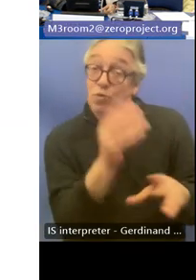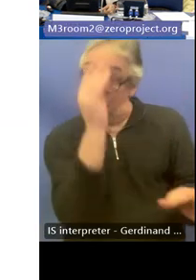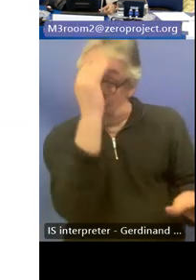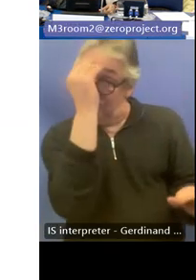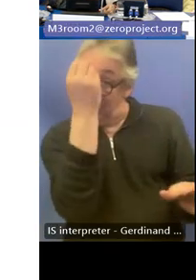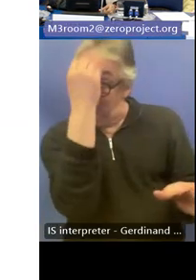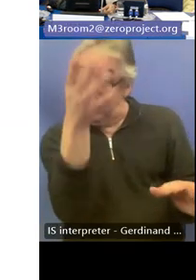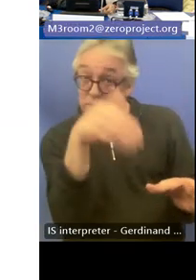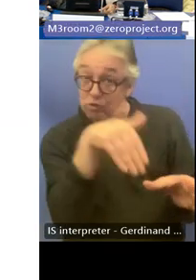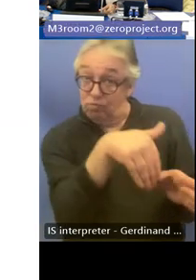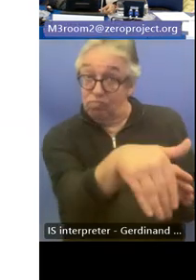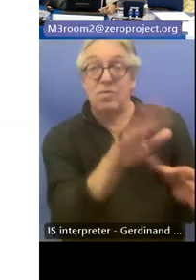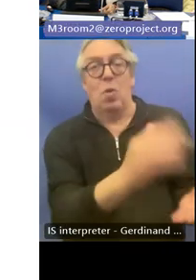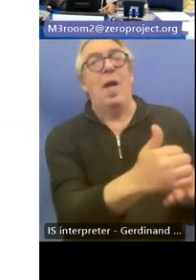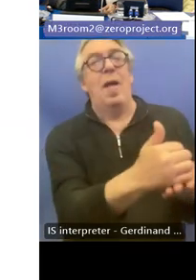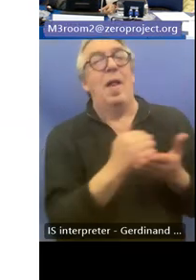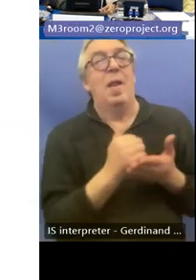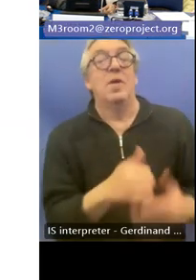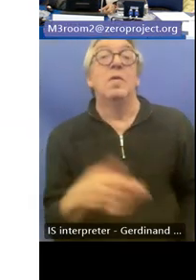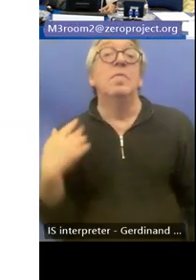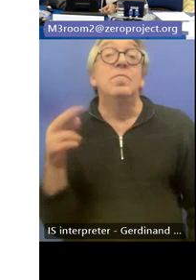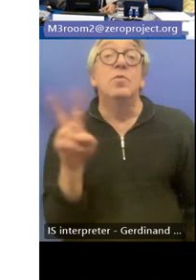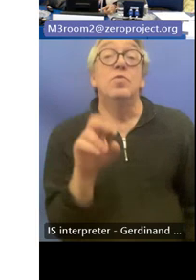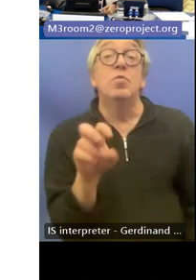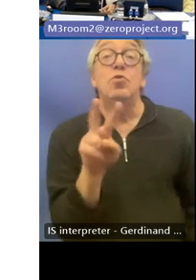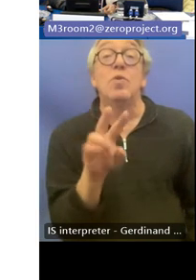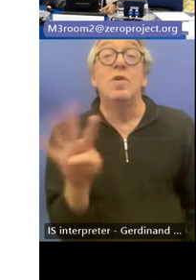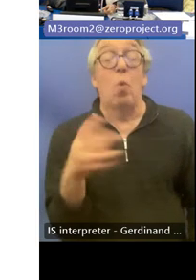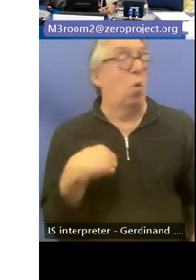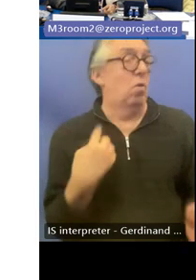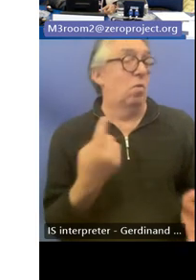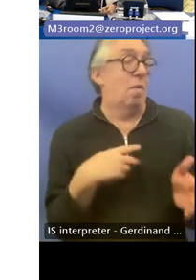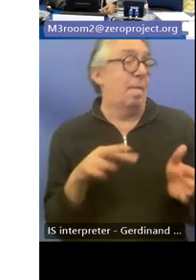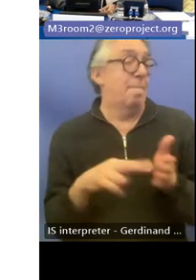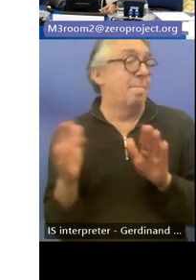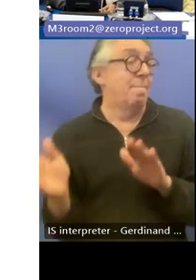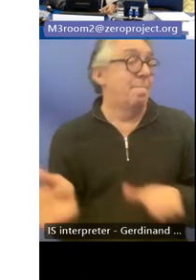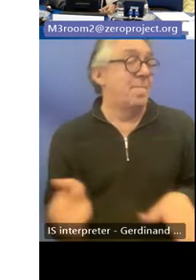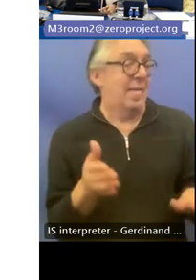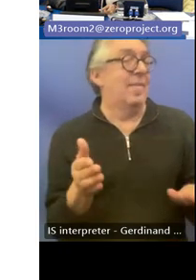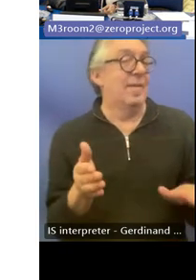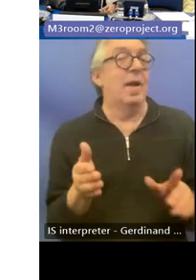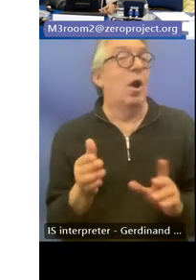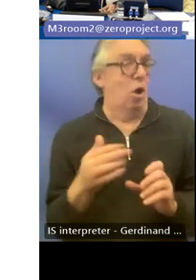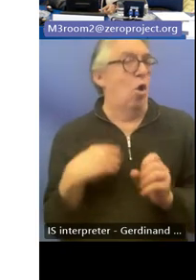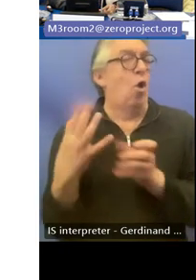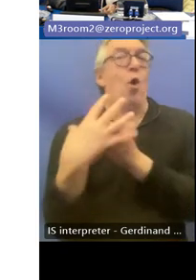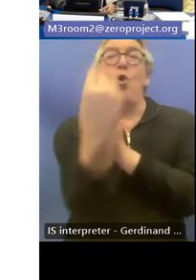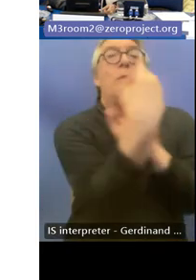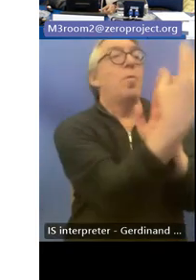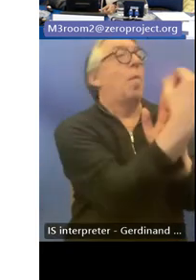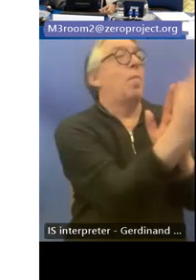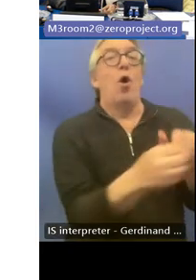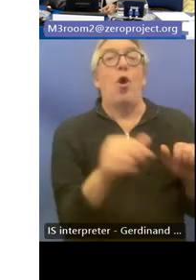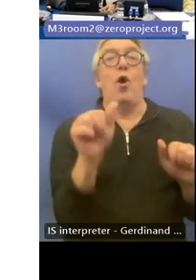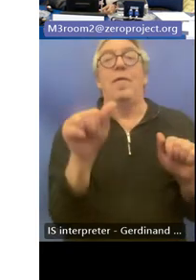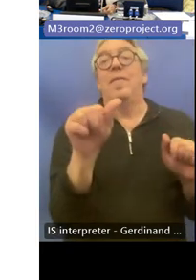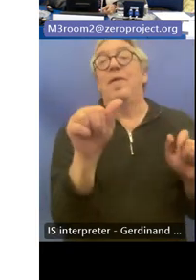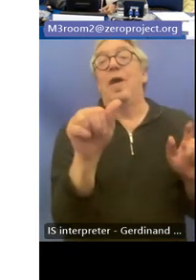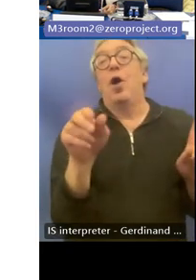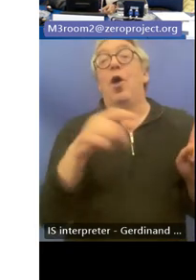Actually, in this 2024, we are really planning to expand it in other region in the Asia, like